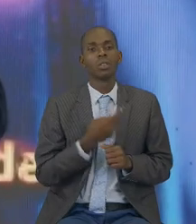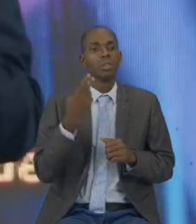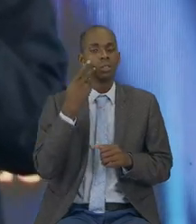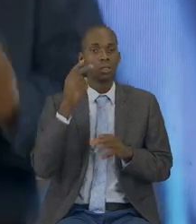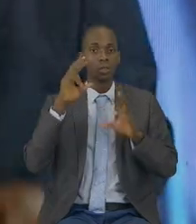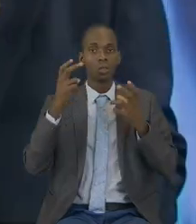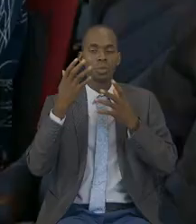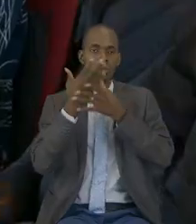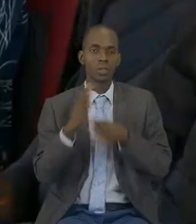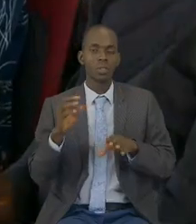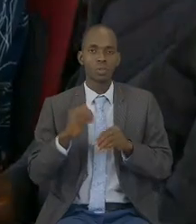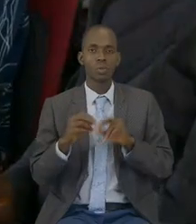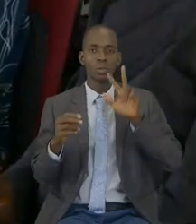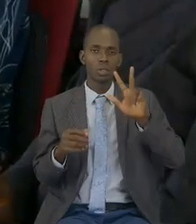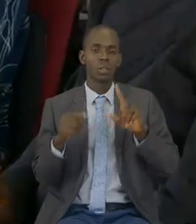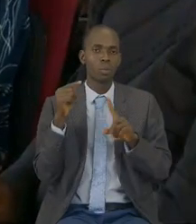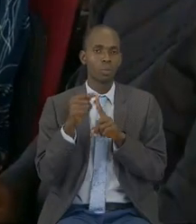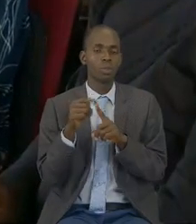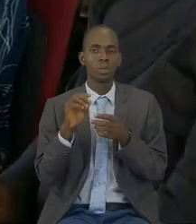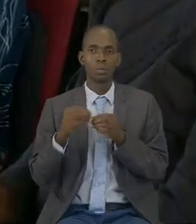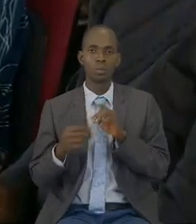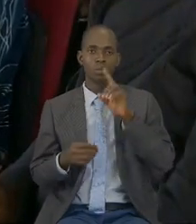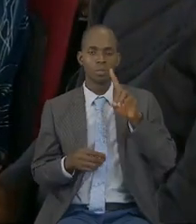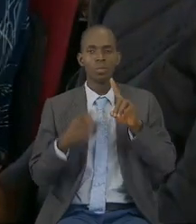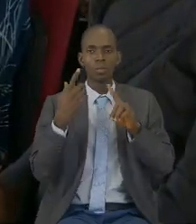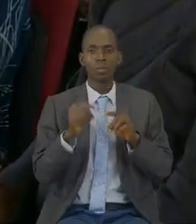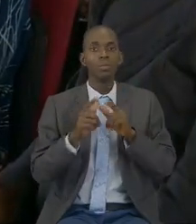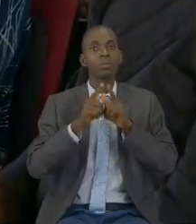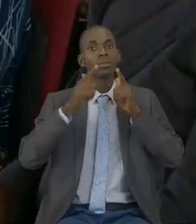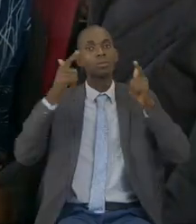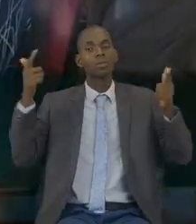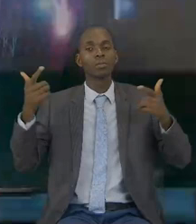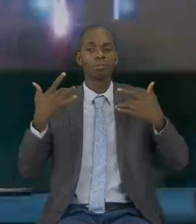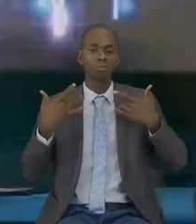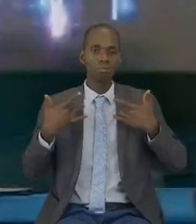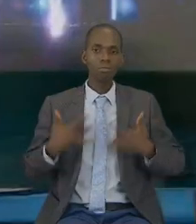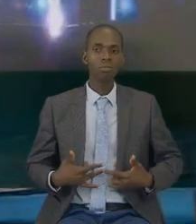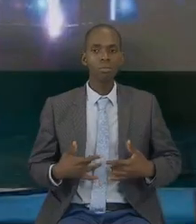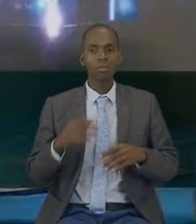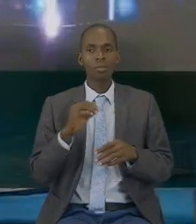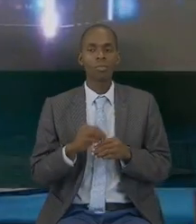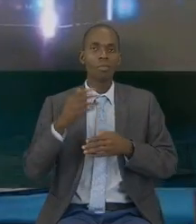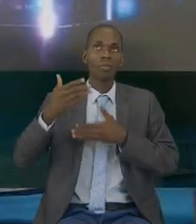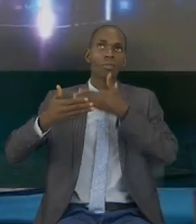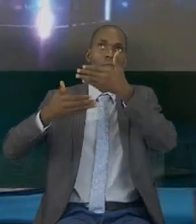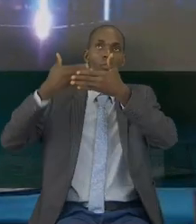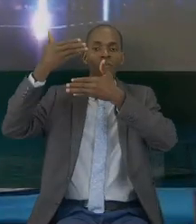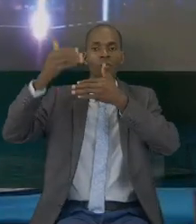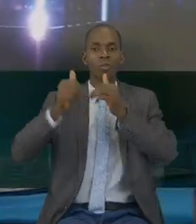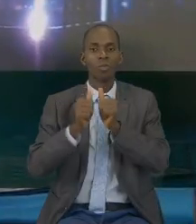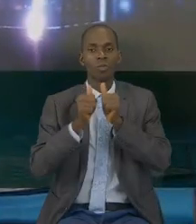parts. Number one, the great disappointment in progress without